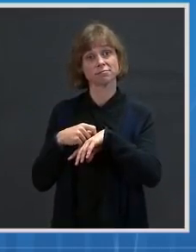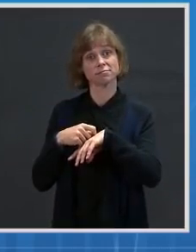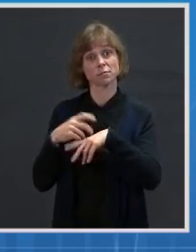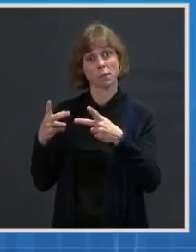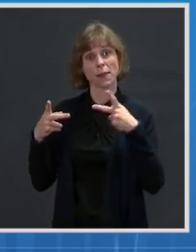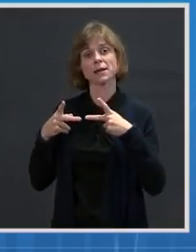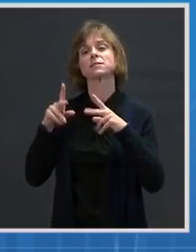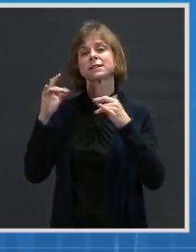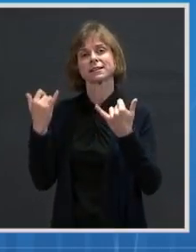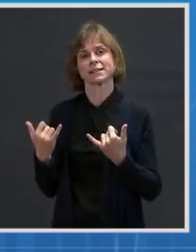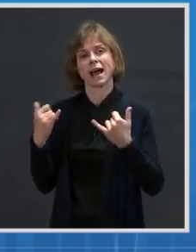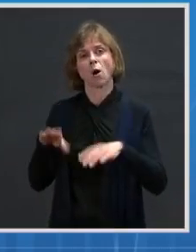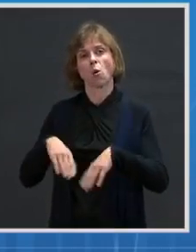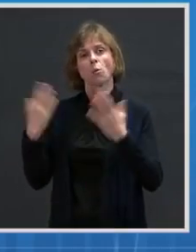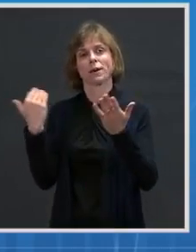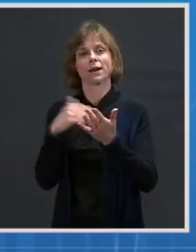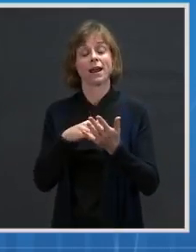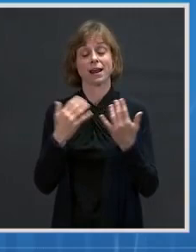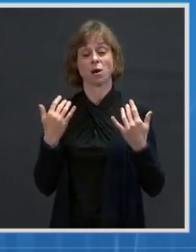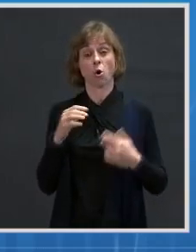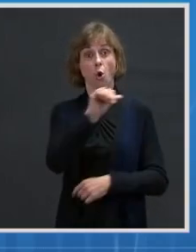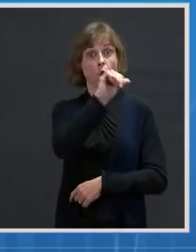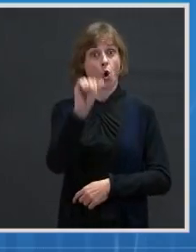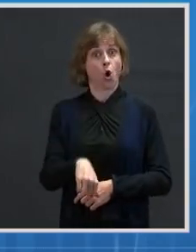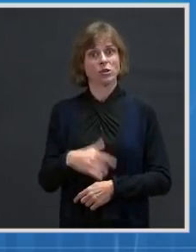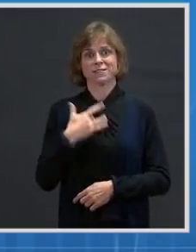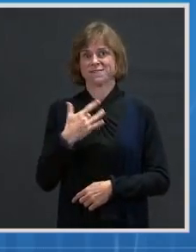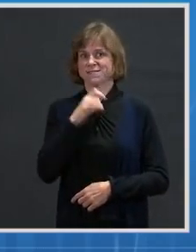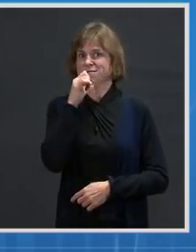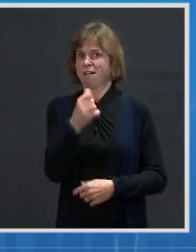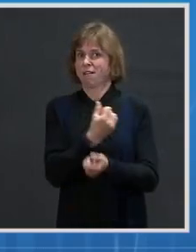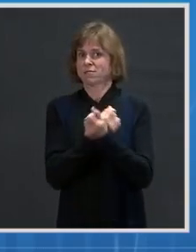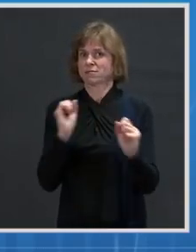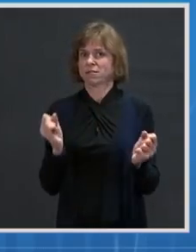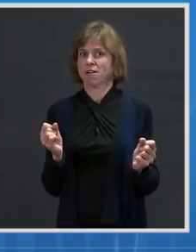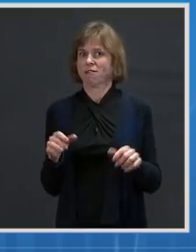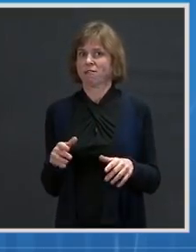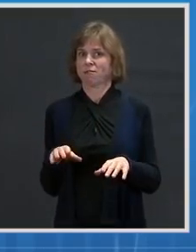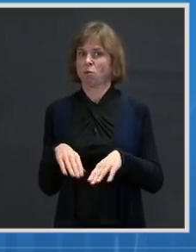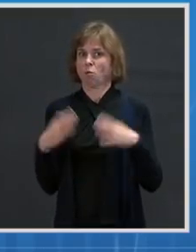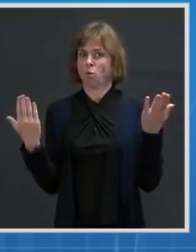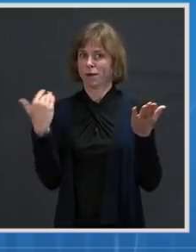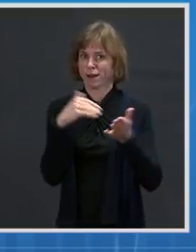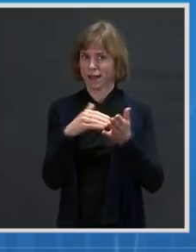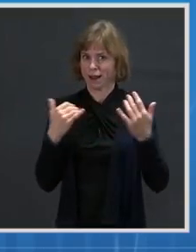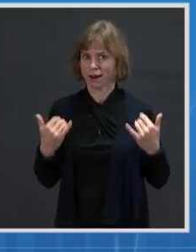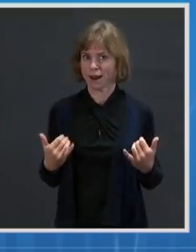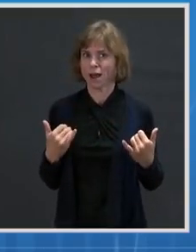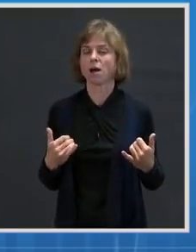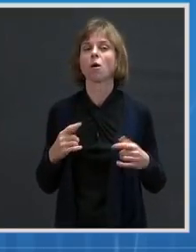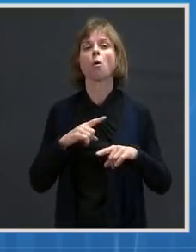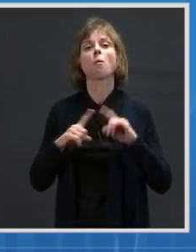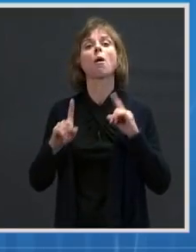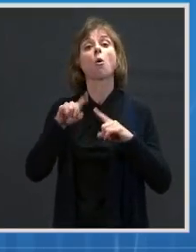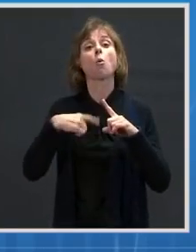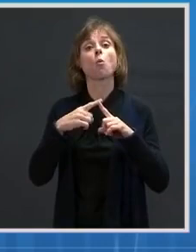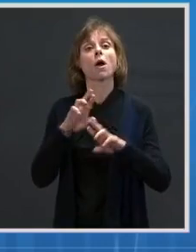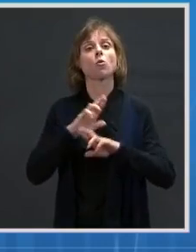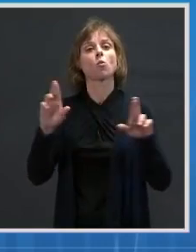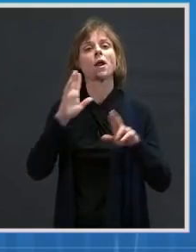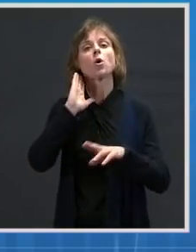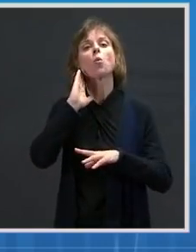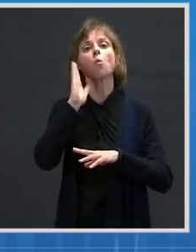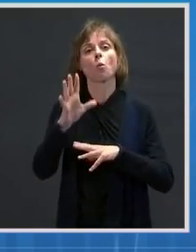Health does not believe reopening is safe at this time, but announced that when operations resume, they will include extended hours in additional locations.